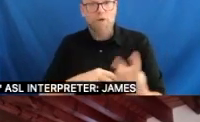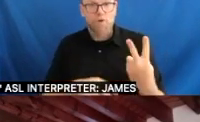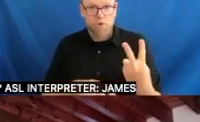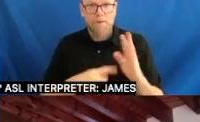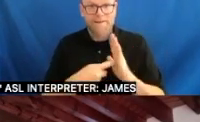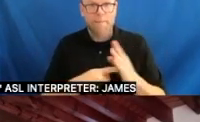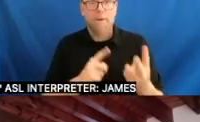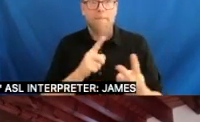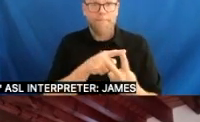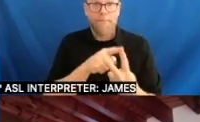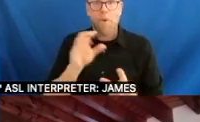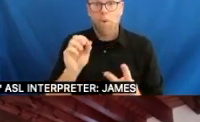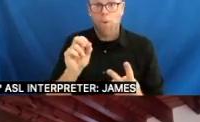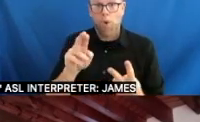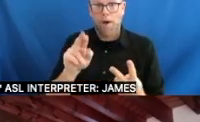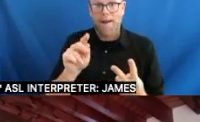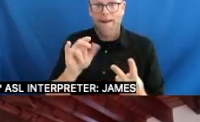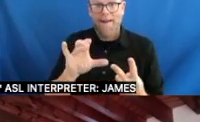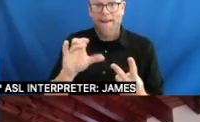Organic Valley, which are